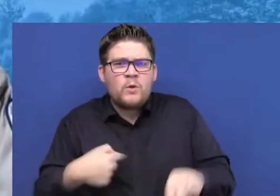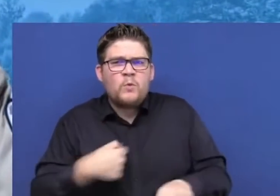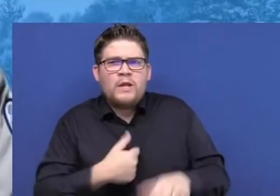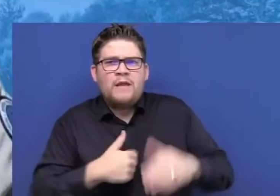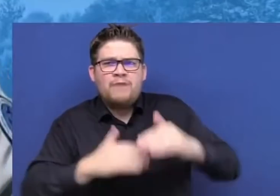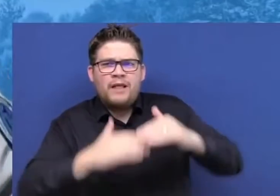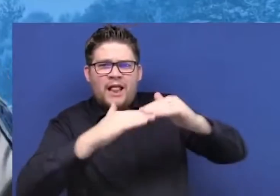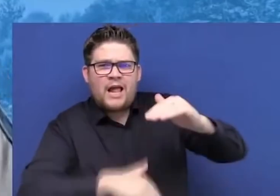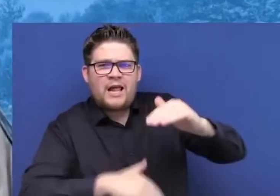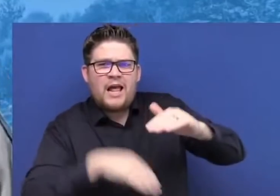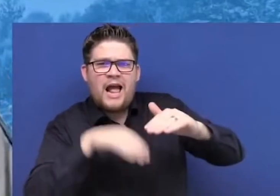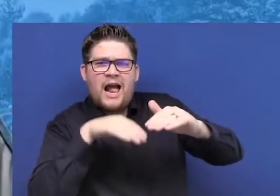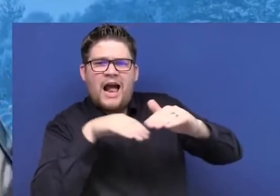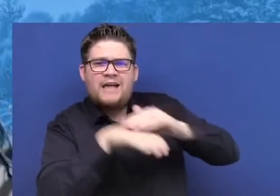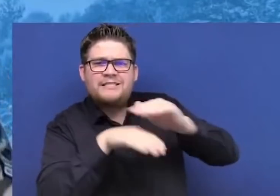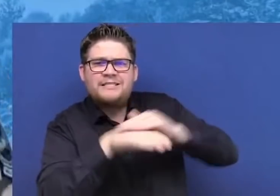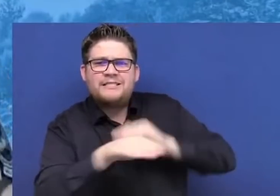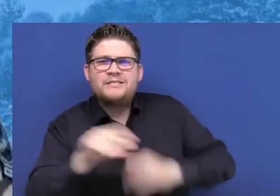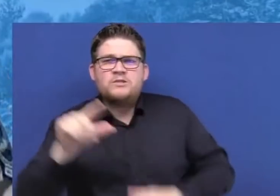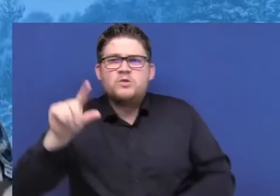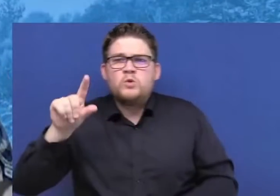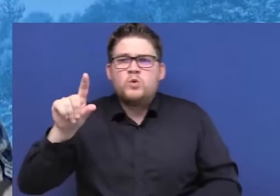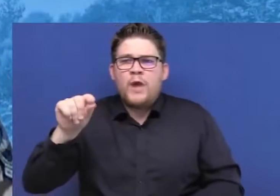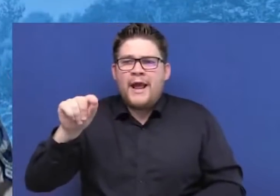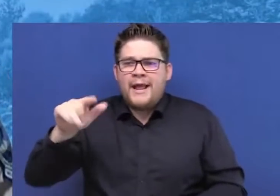tankers and 10 amphibious air tankers,